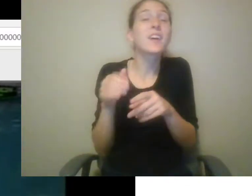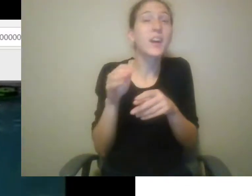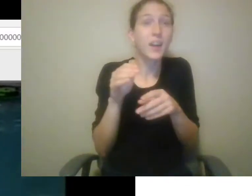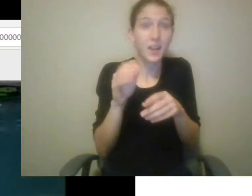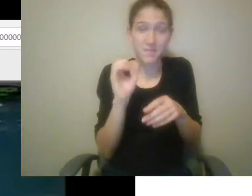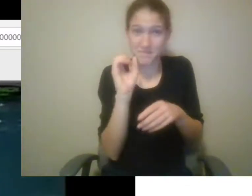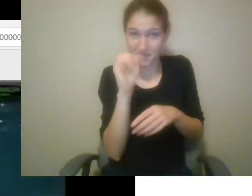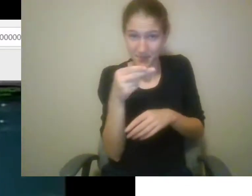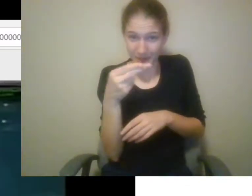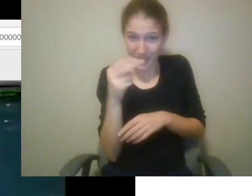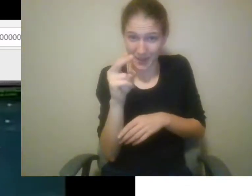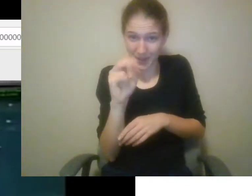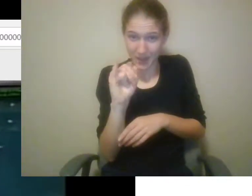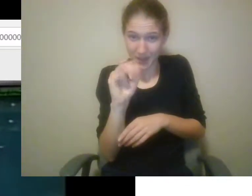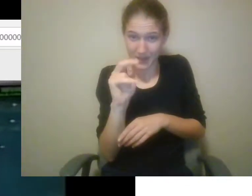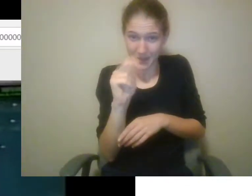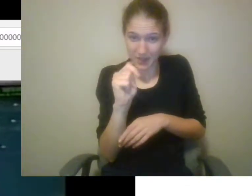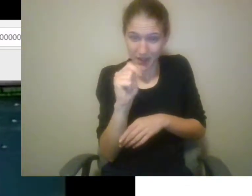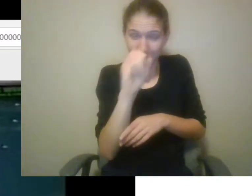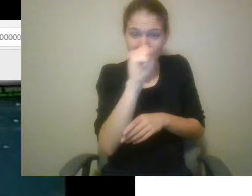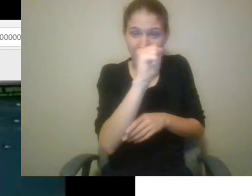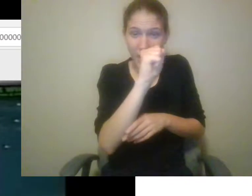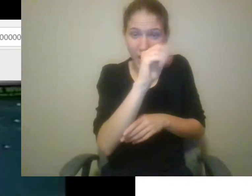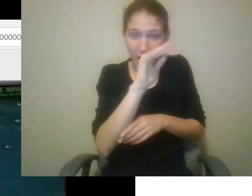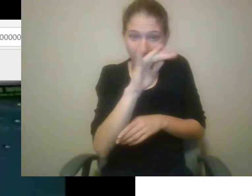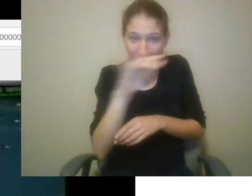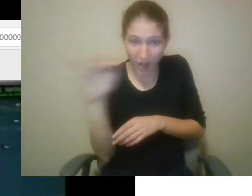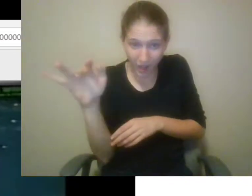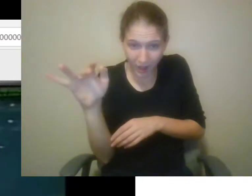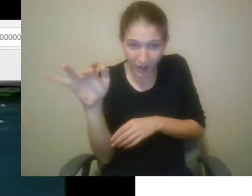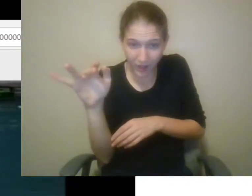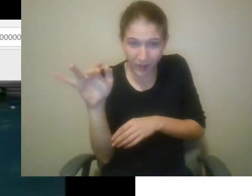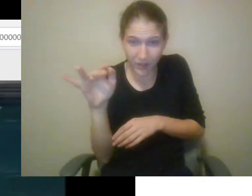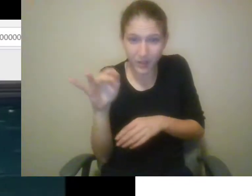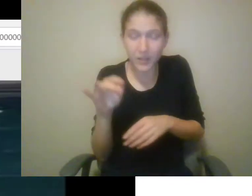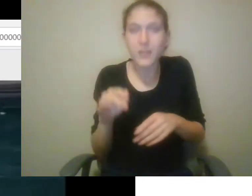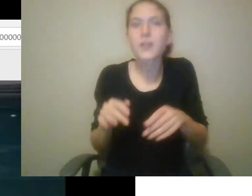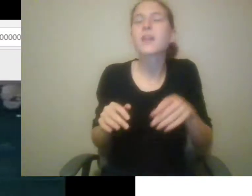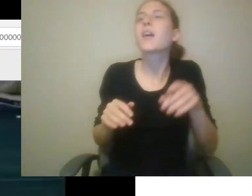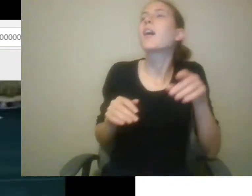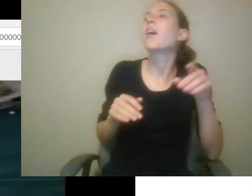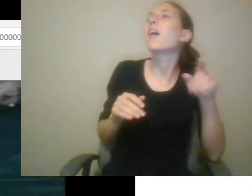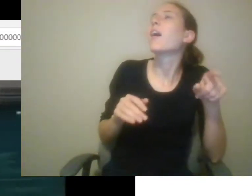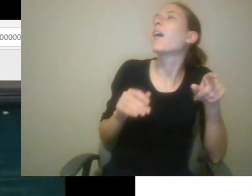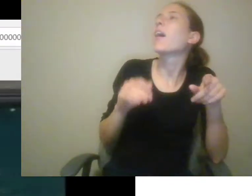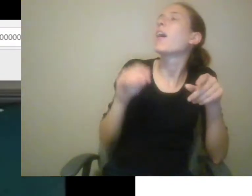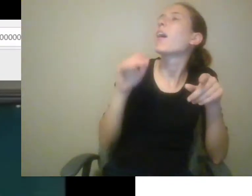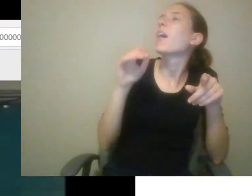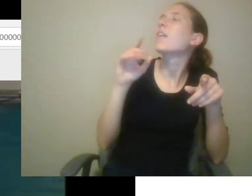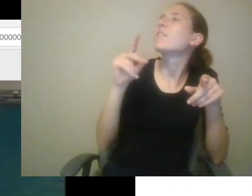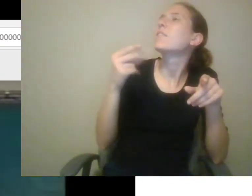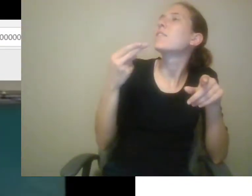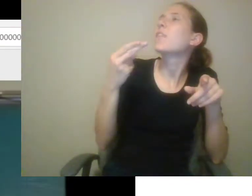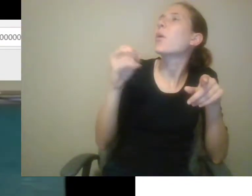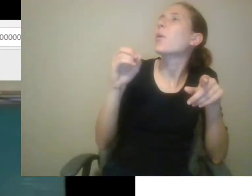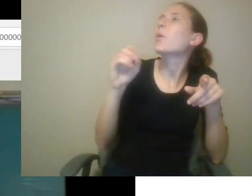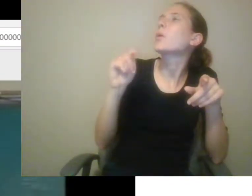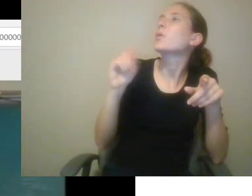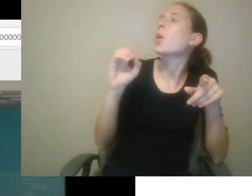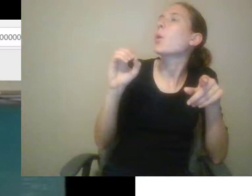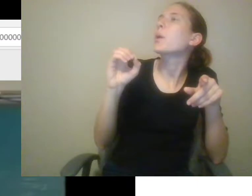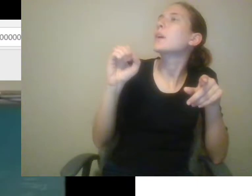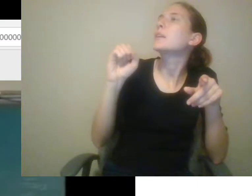Jen? Is that Yes, this is all photosynthesis. I was looking for the word synthesis Okay, this is